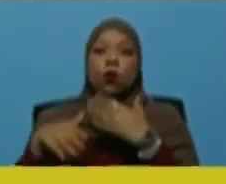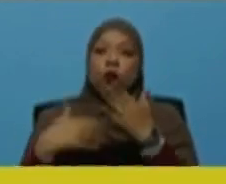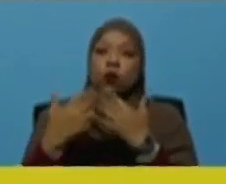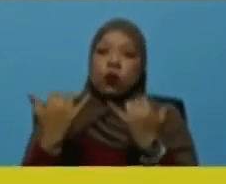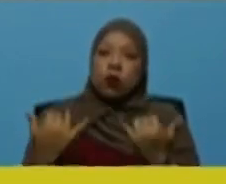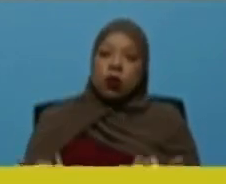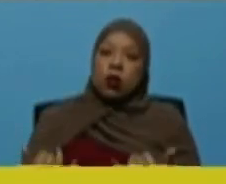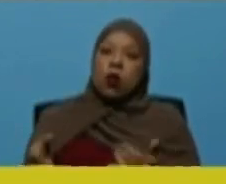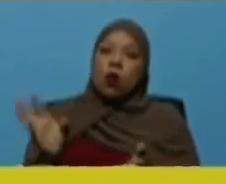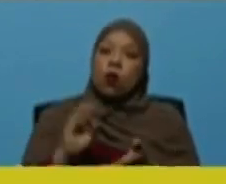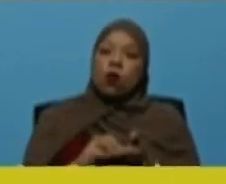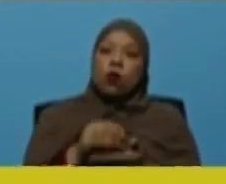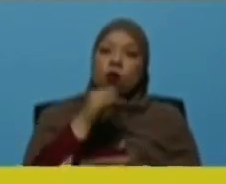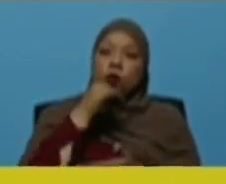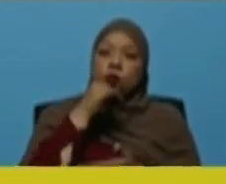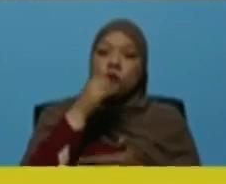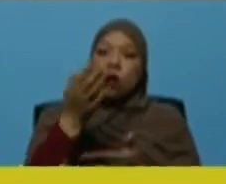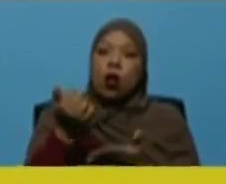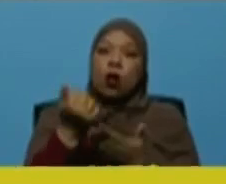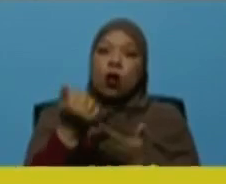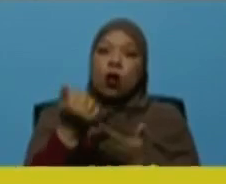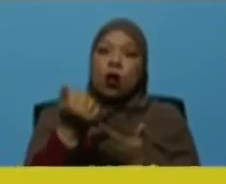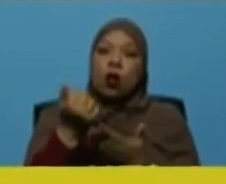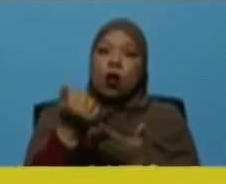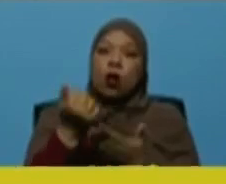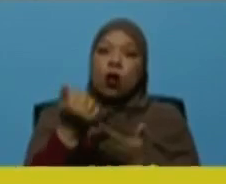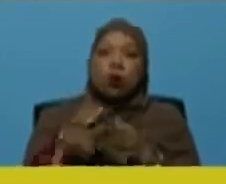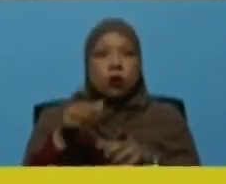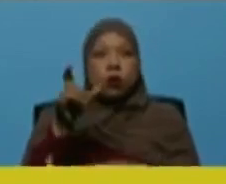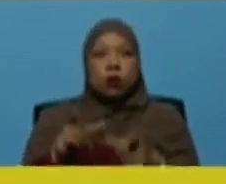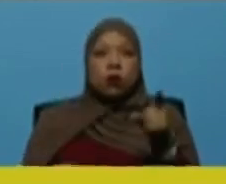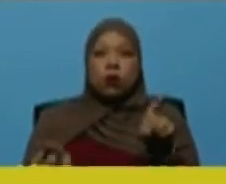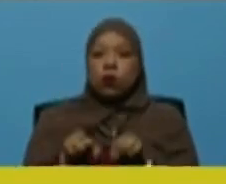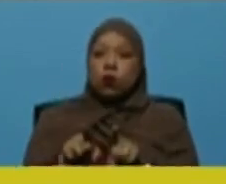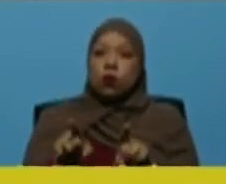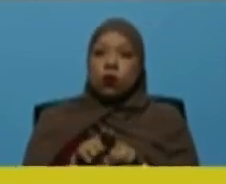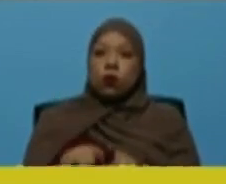provide, and I believe that God